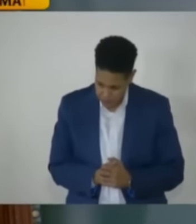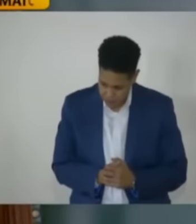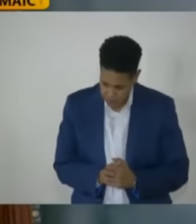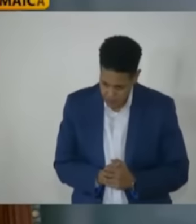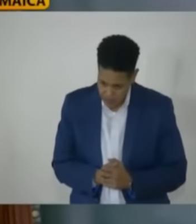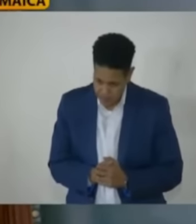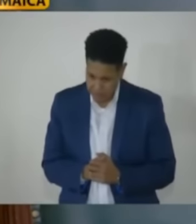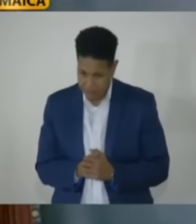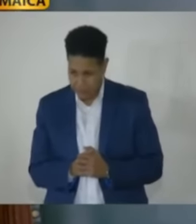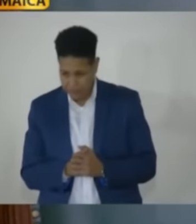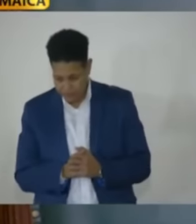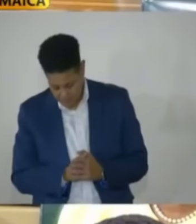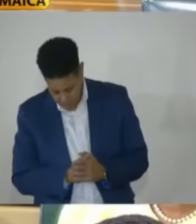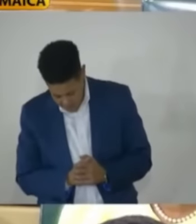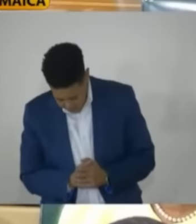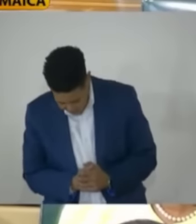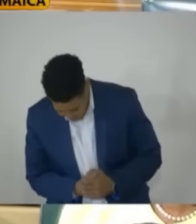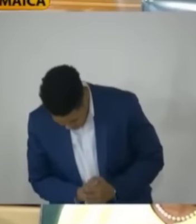Yes.